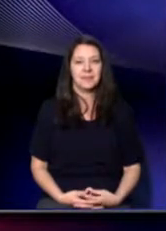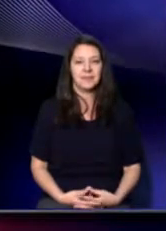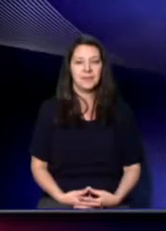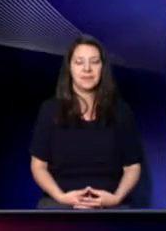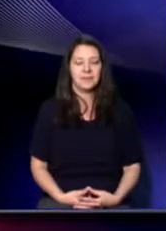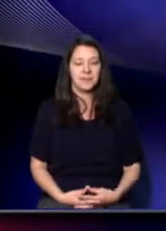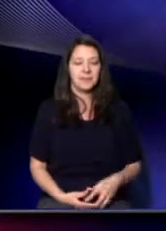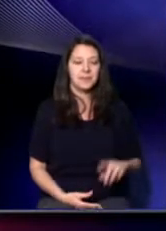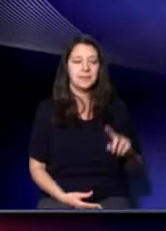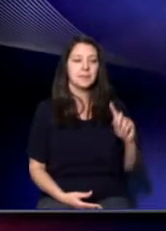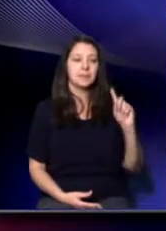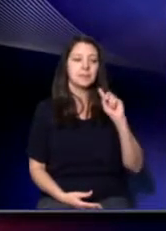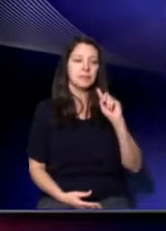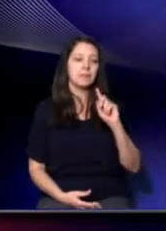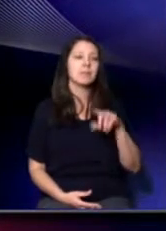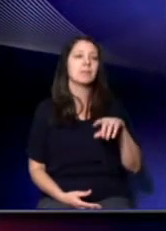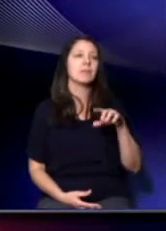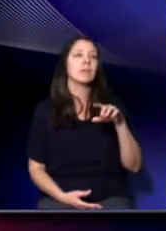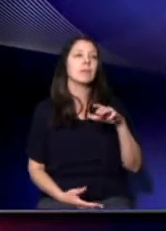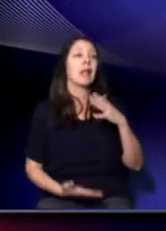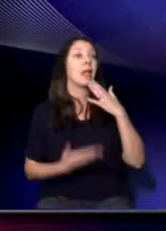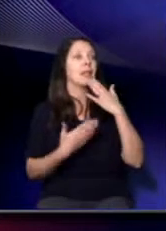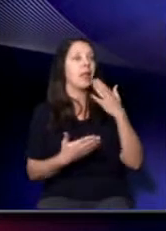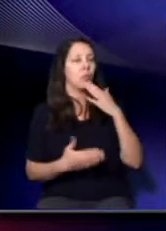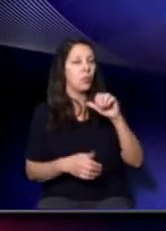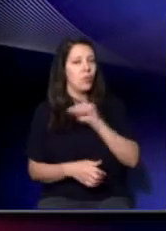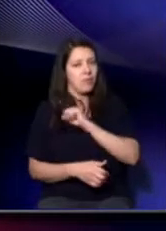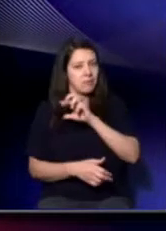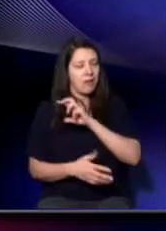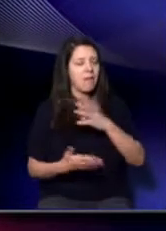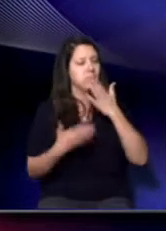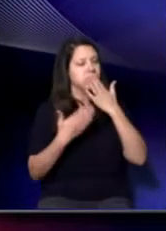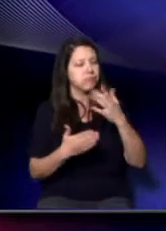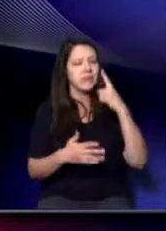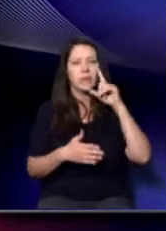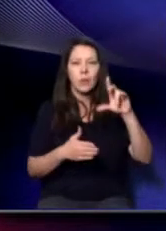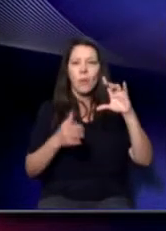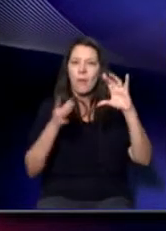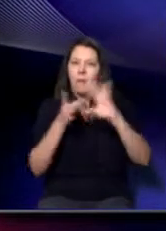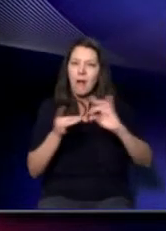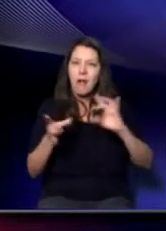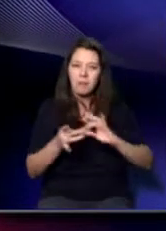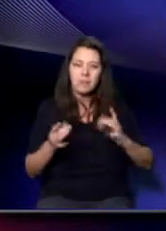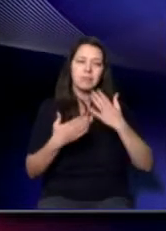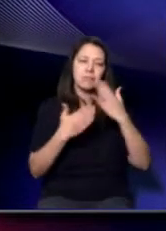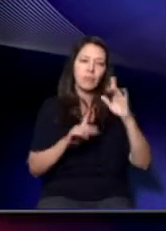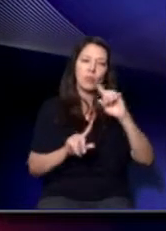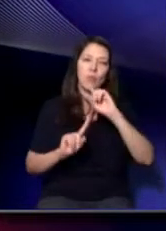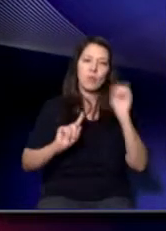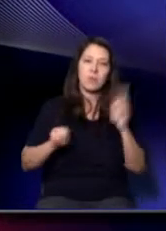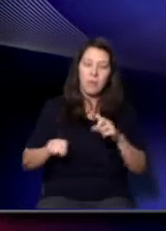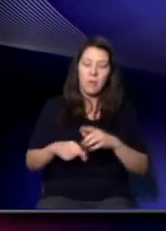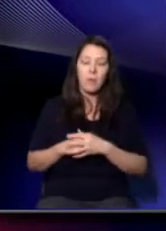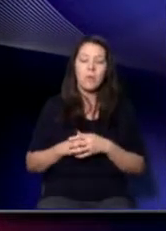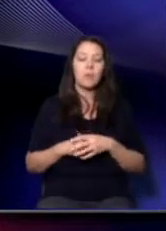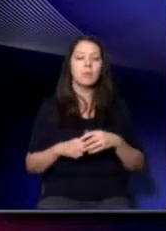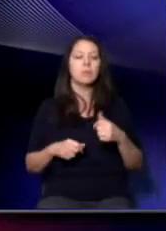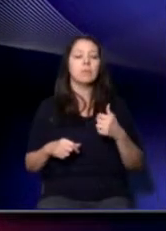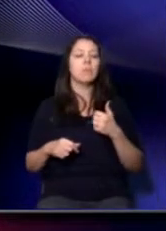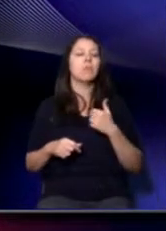Thank you, Annette. I very much appreciate your report and comments. I would make one